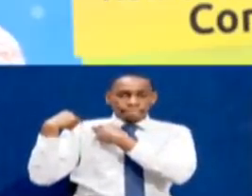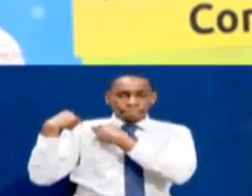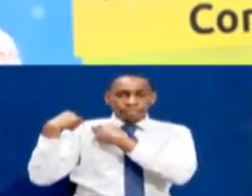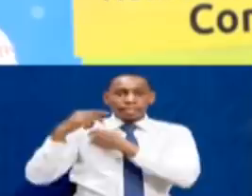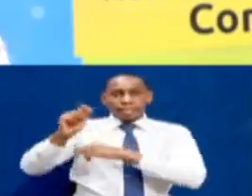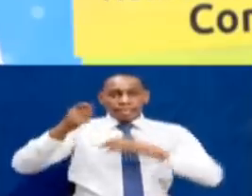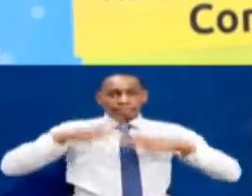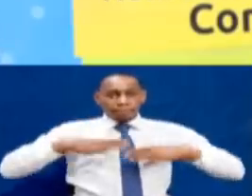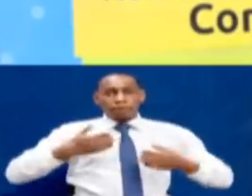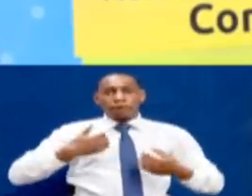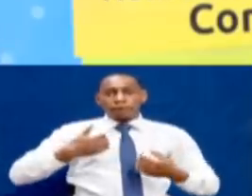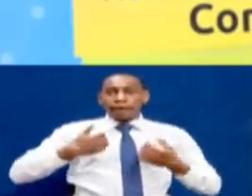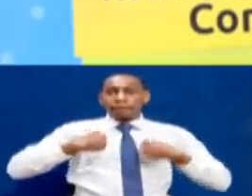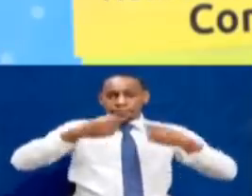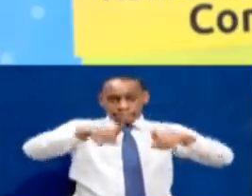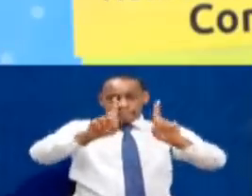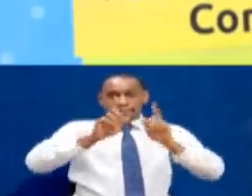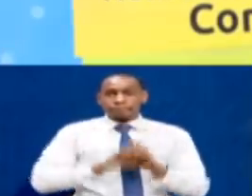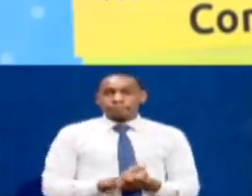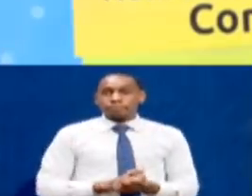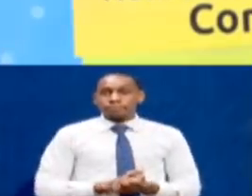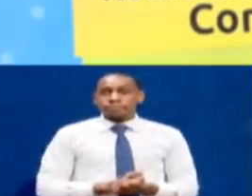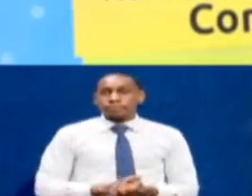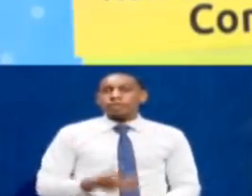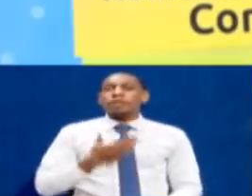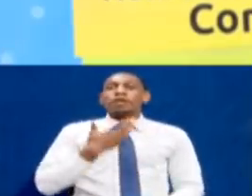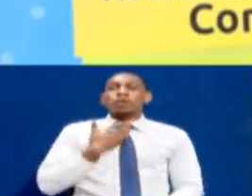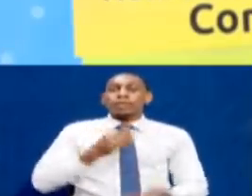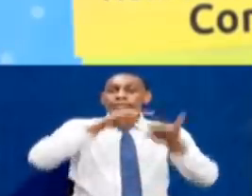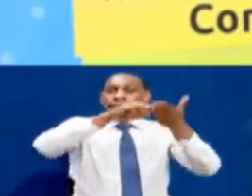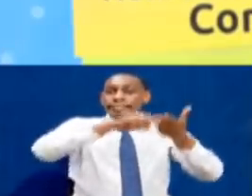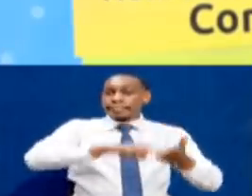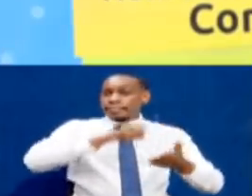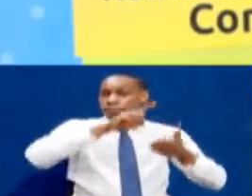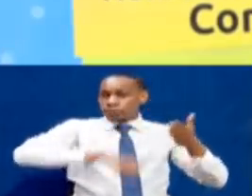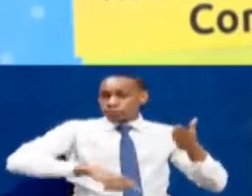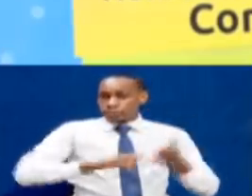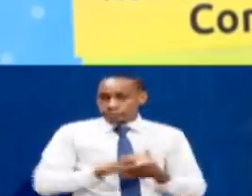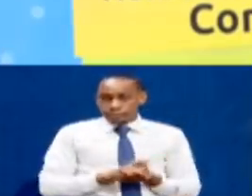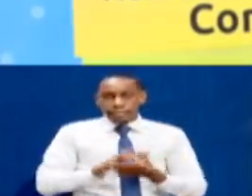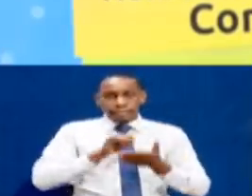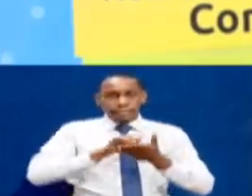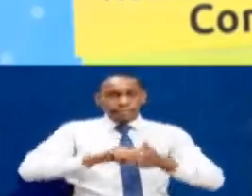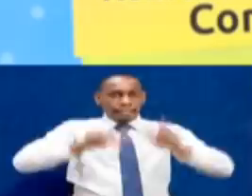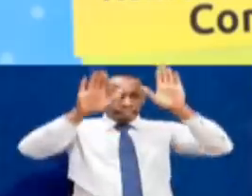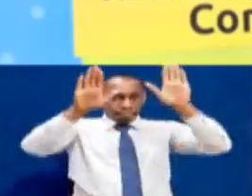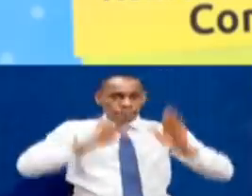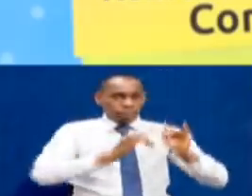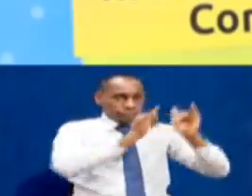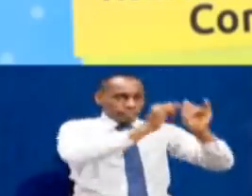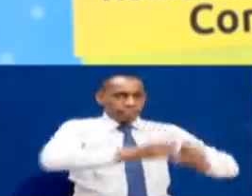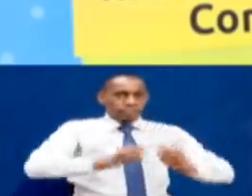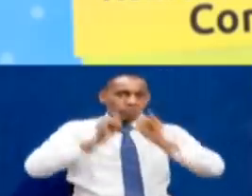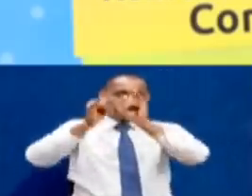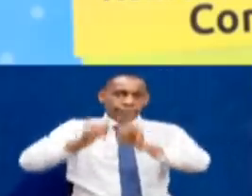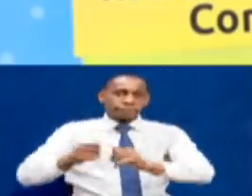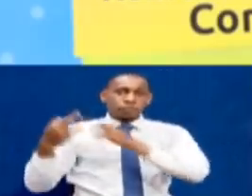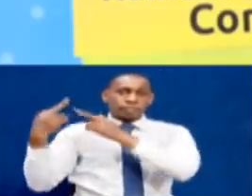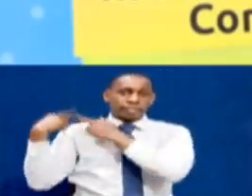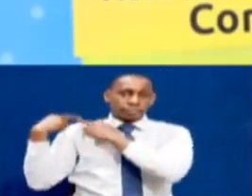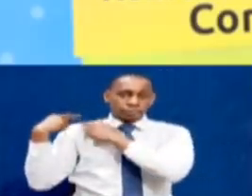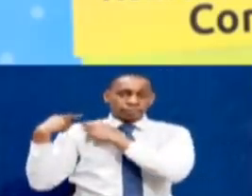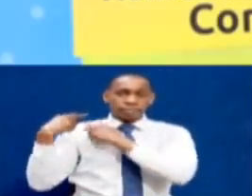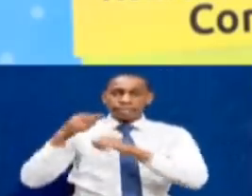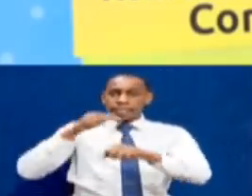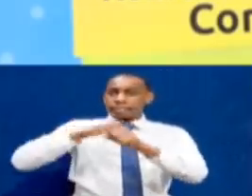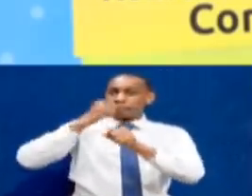to Kenyans themselves. So I want to emphasize on the importance of individual responsibility